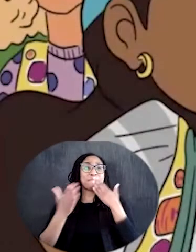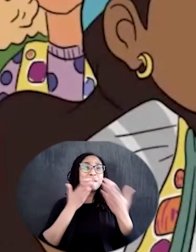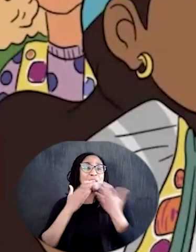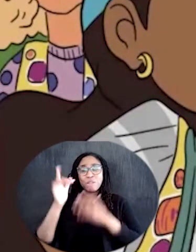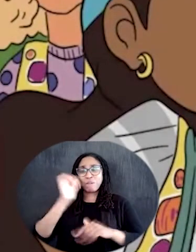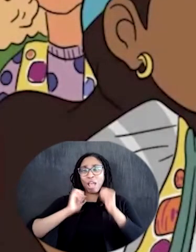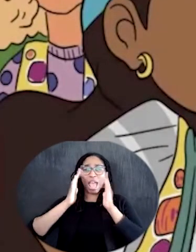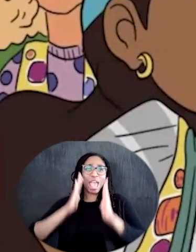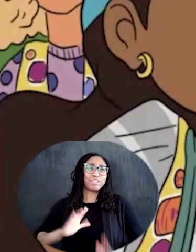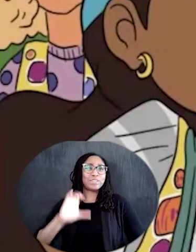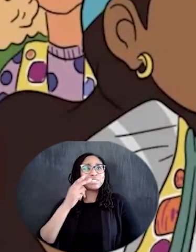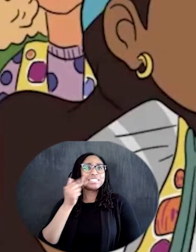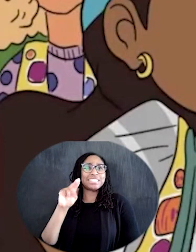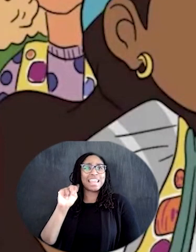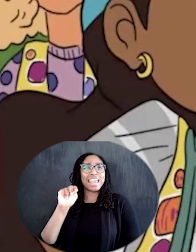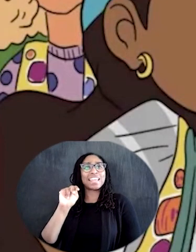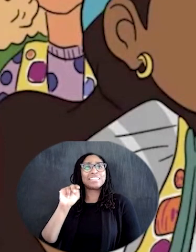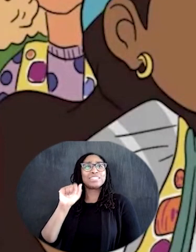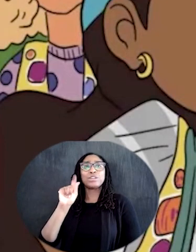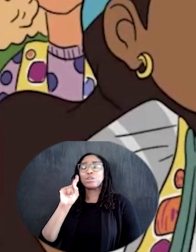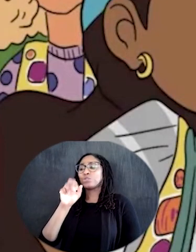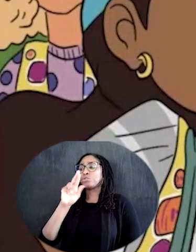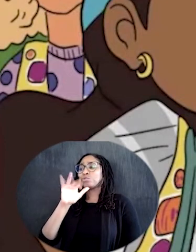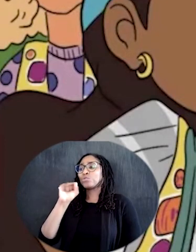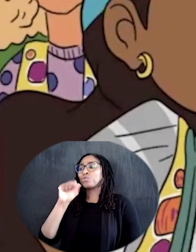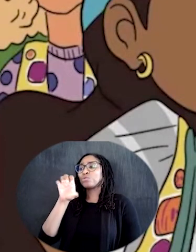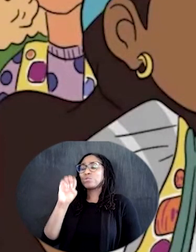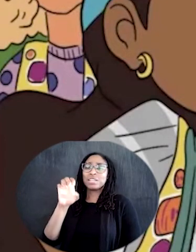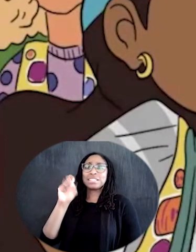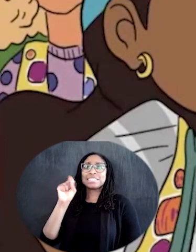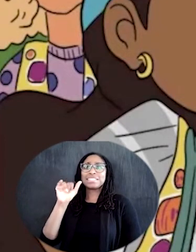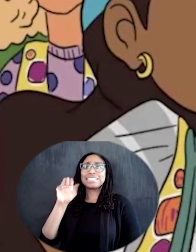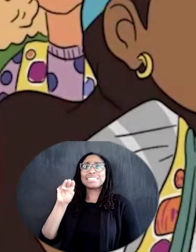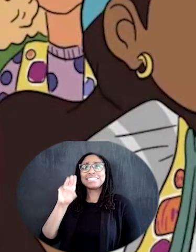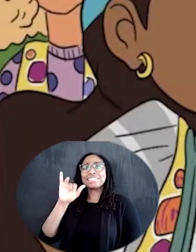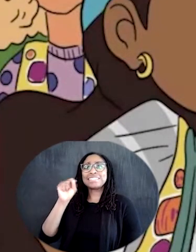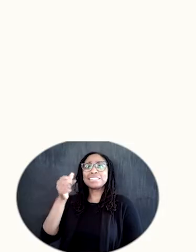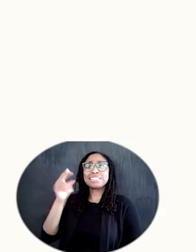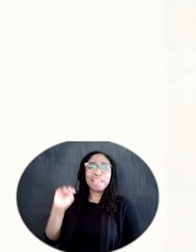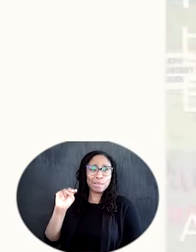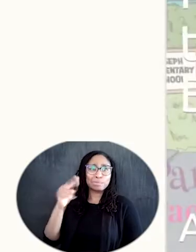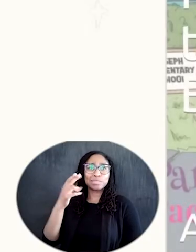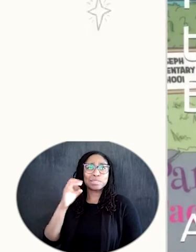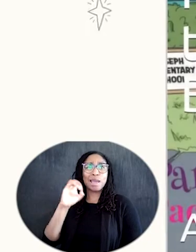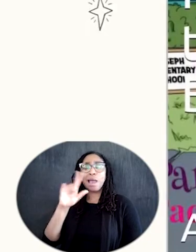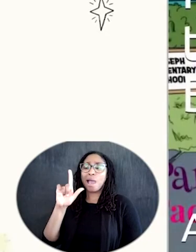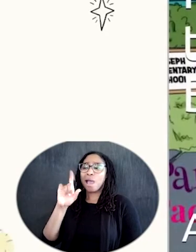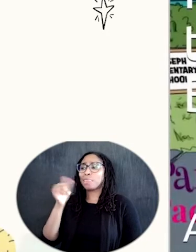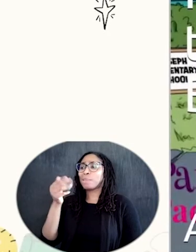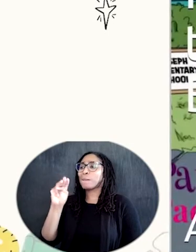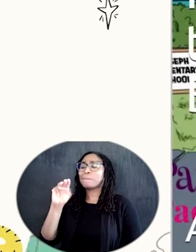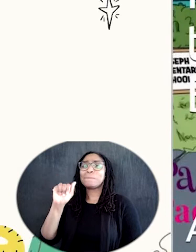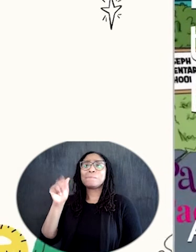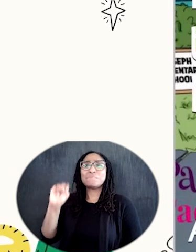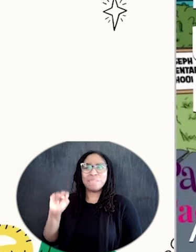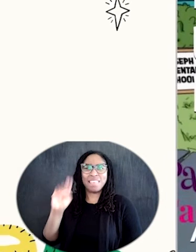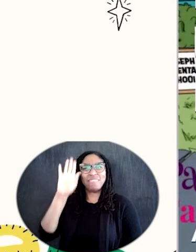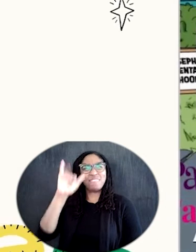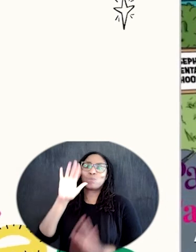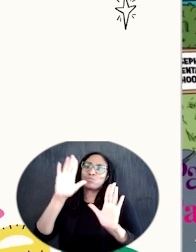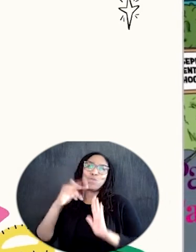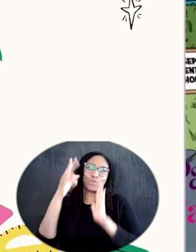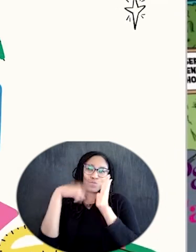Thank you, actress Chantrese Sims-Holloman, for that wonderful reading. I'm